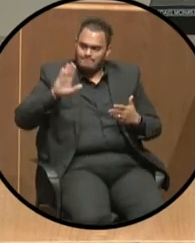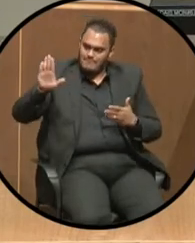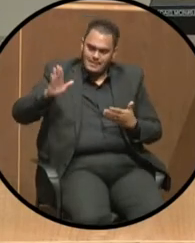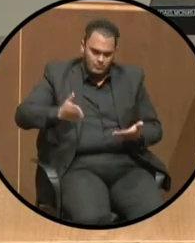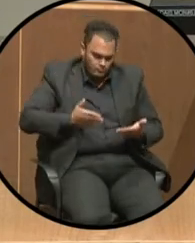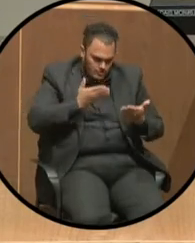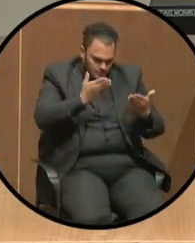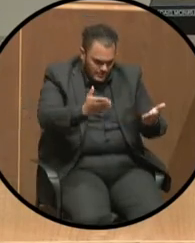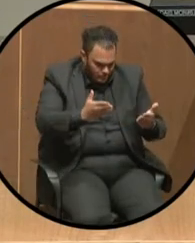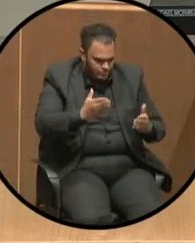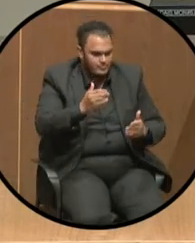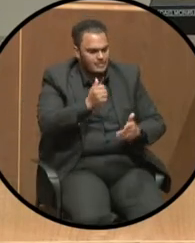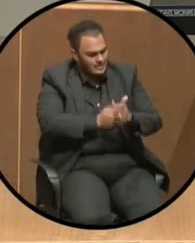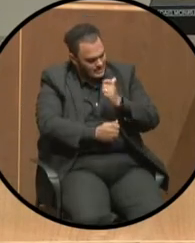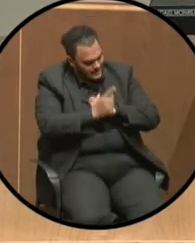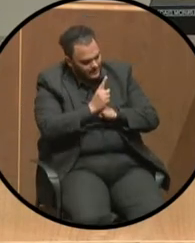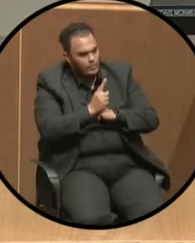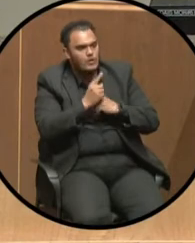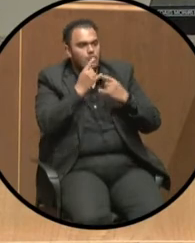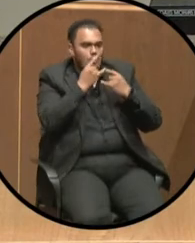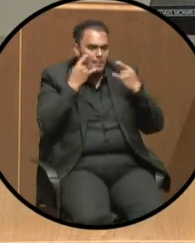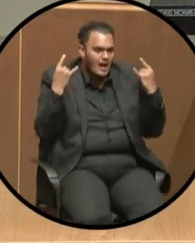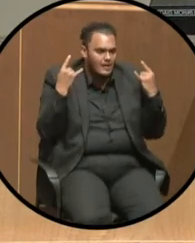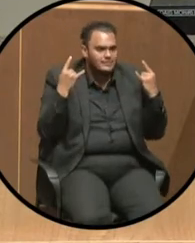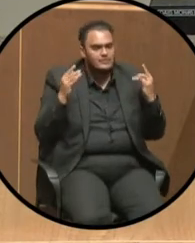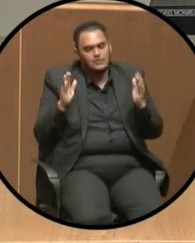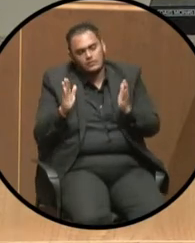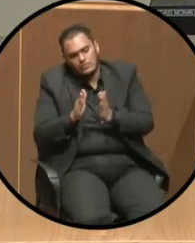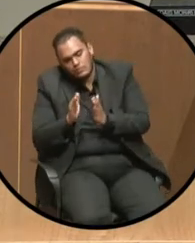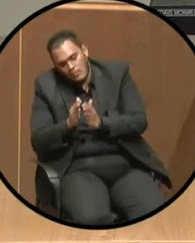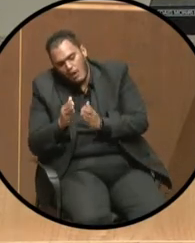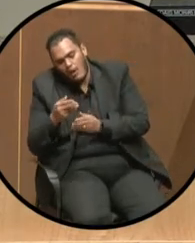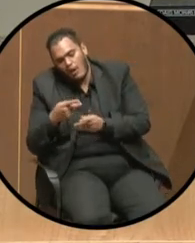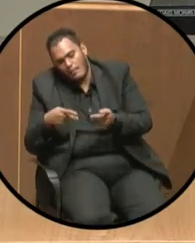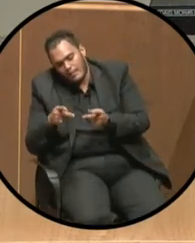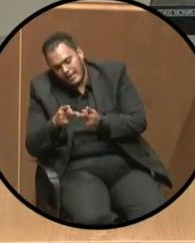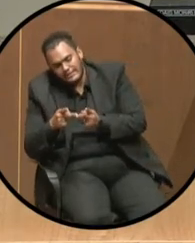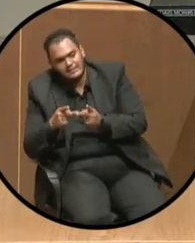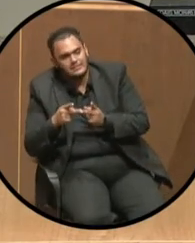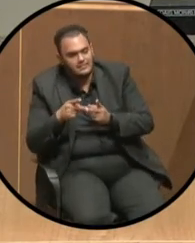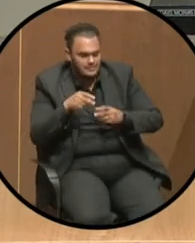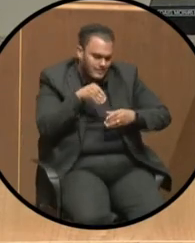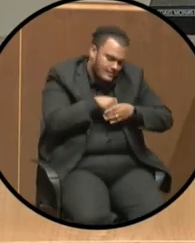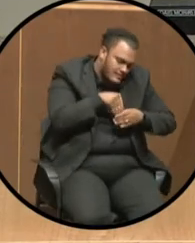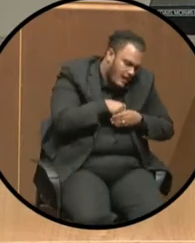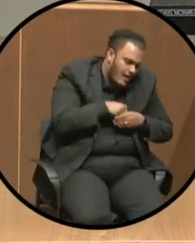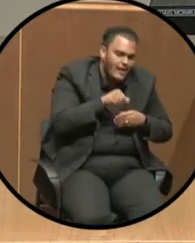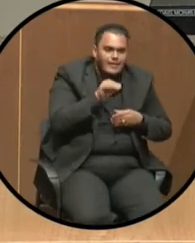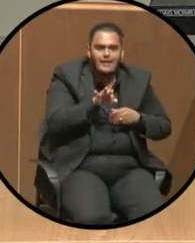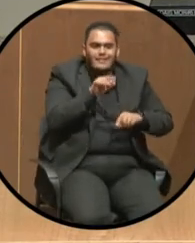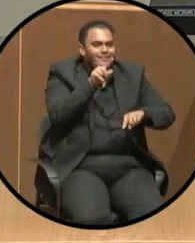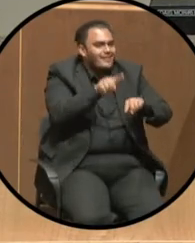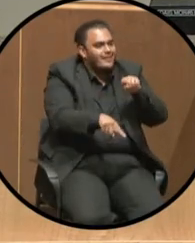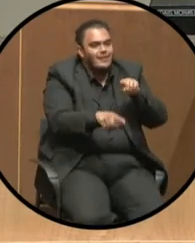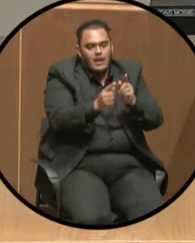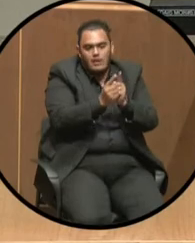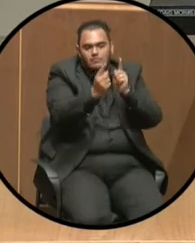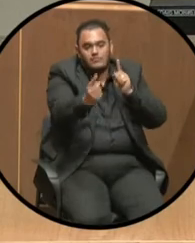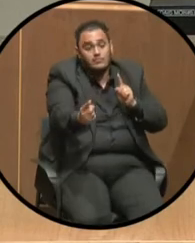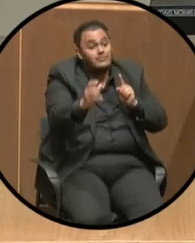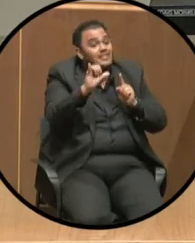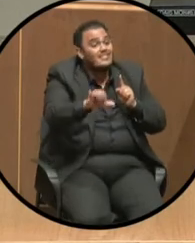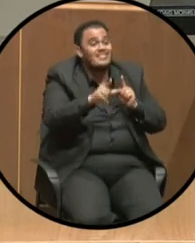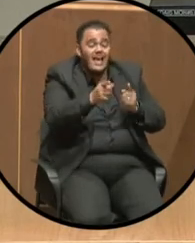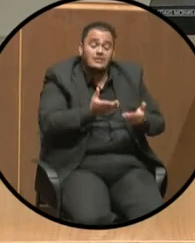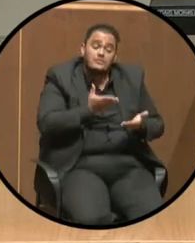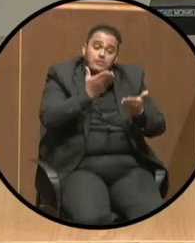masks in small places, indoors, if you cannot be socially distanced. It was a recommendation. It was not a